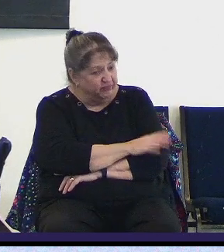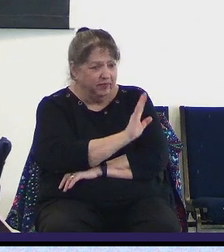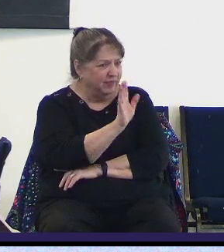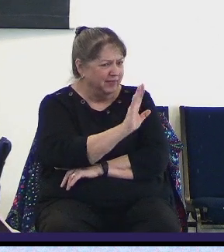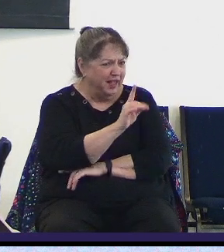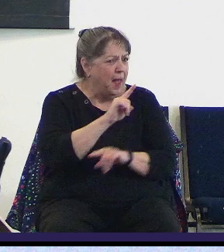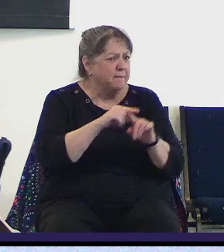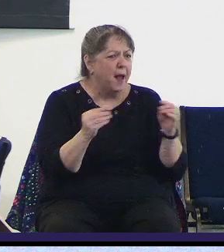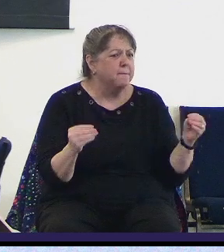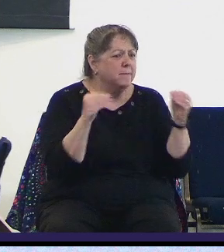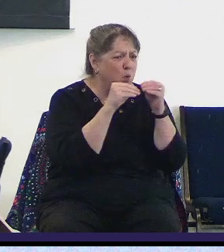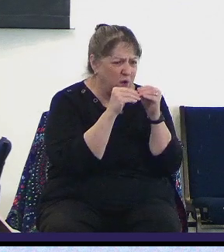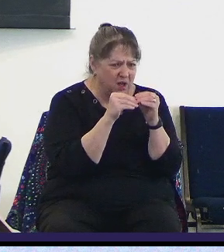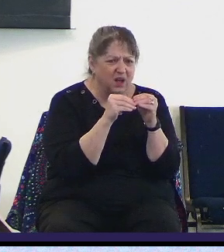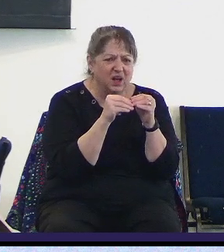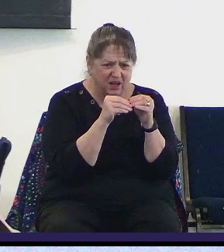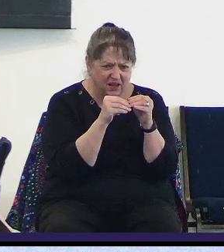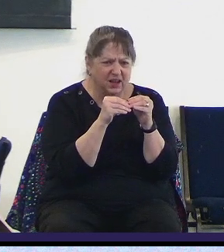that.